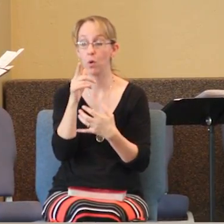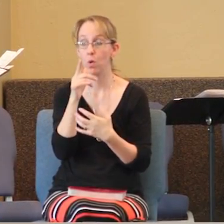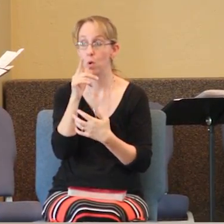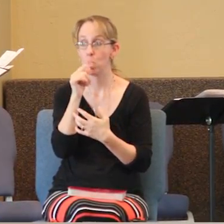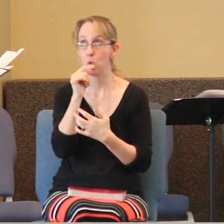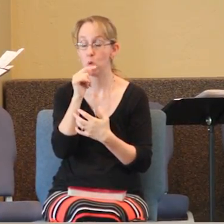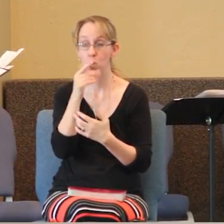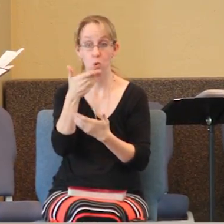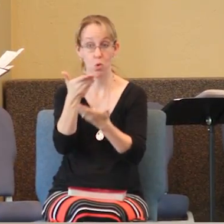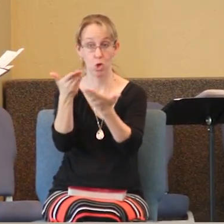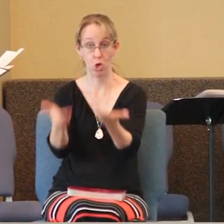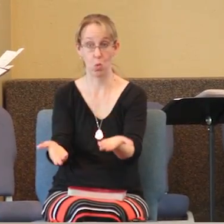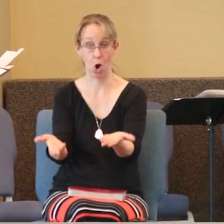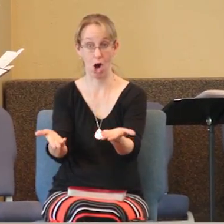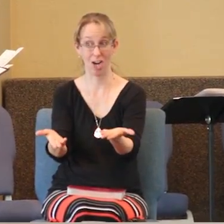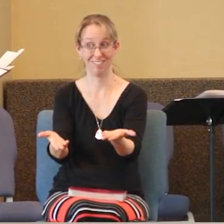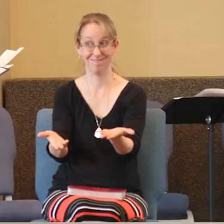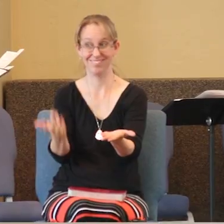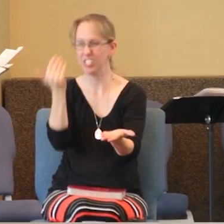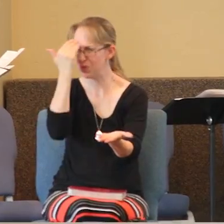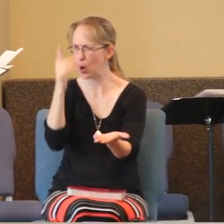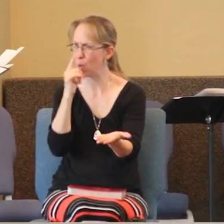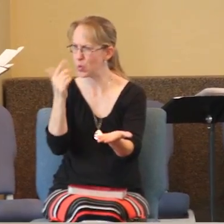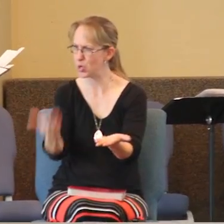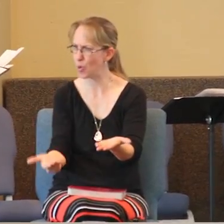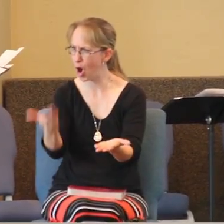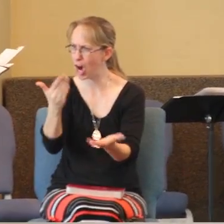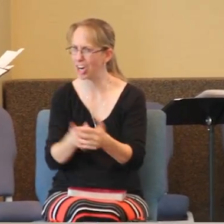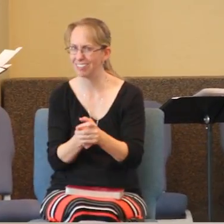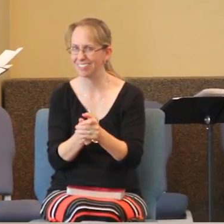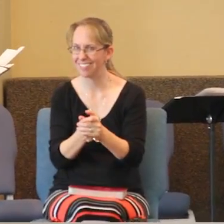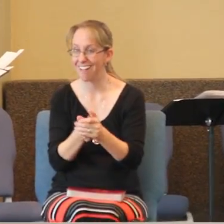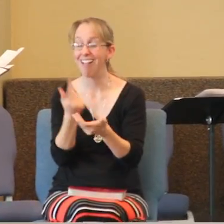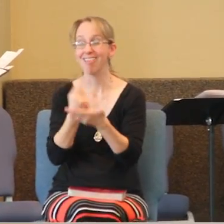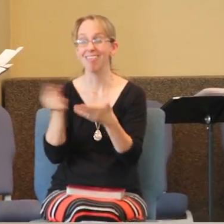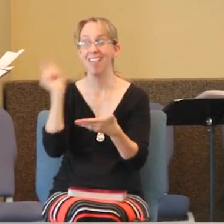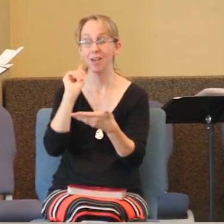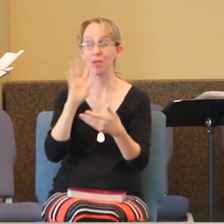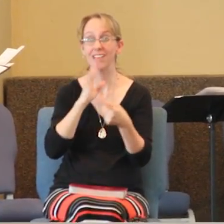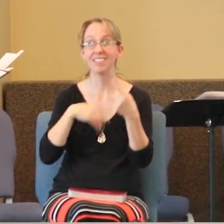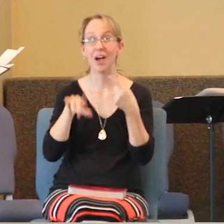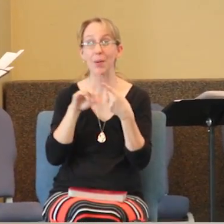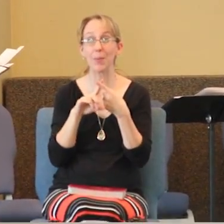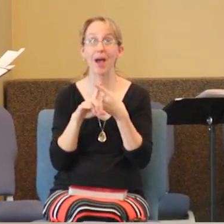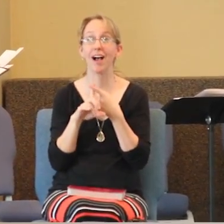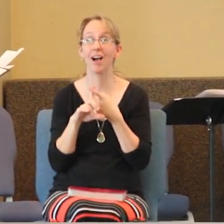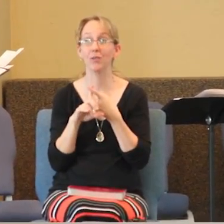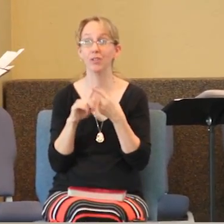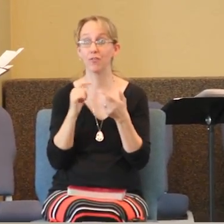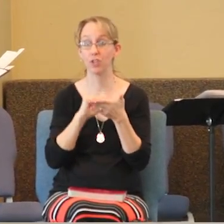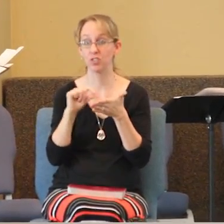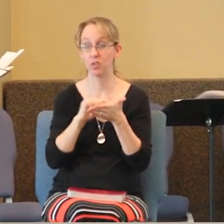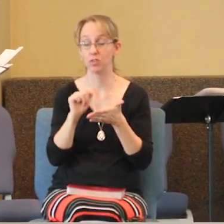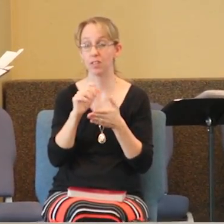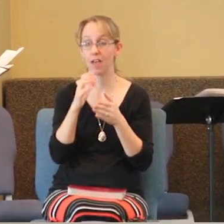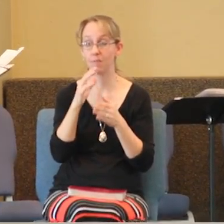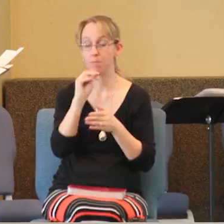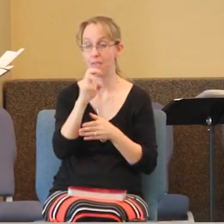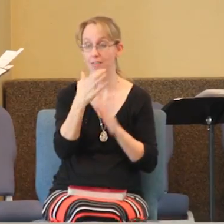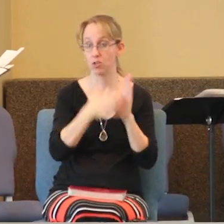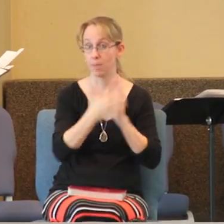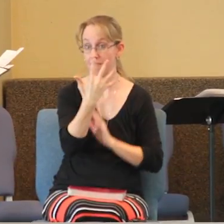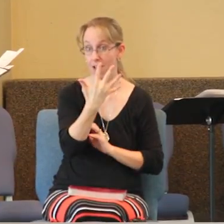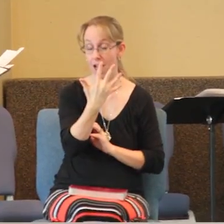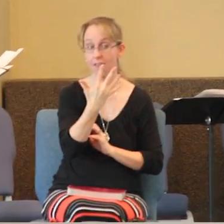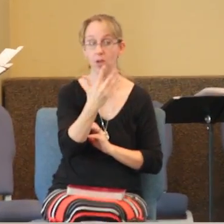who you are. Do you know who you are? Last week we looked at the first couple verses in